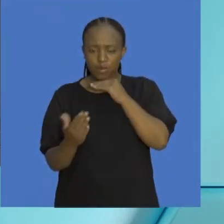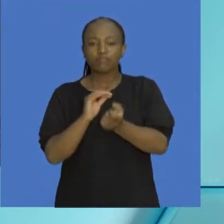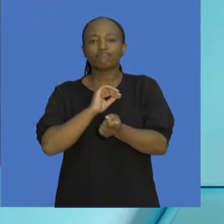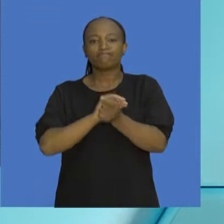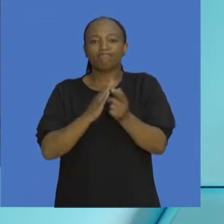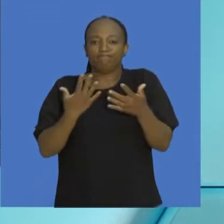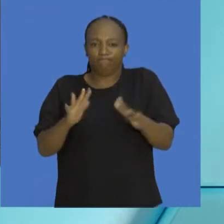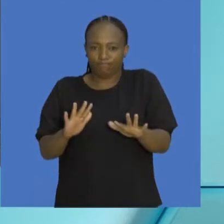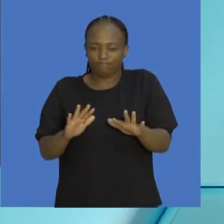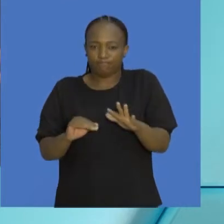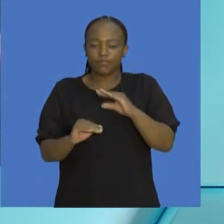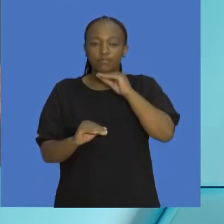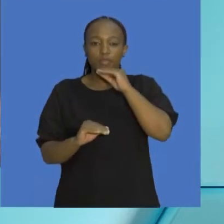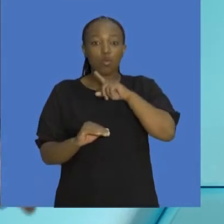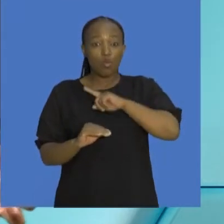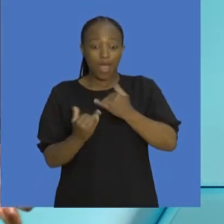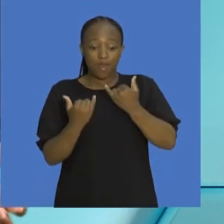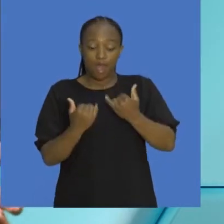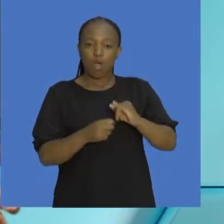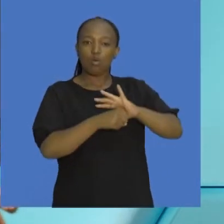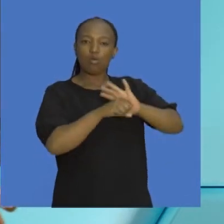evidence that we are in second wave.